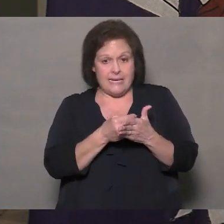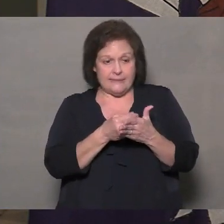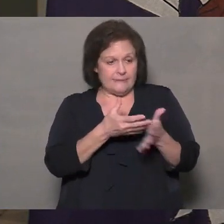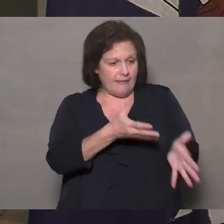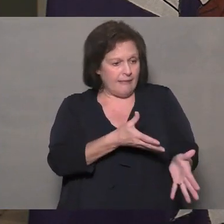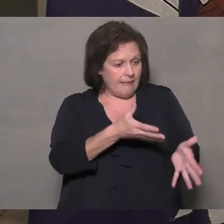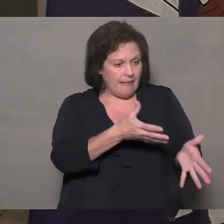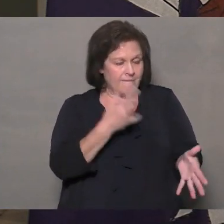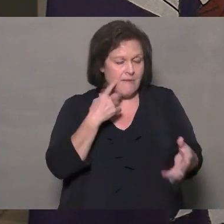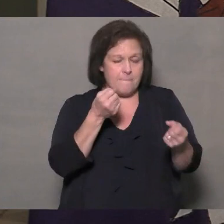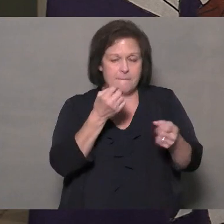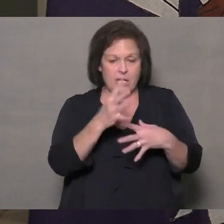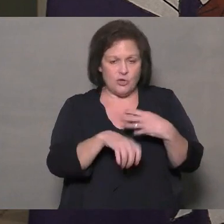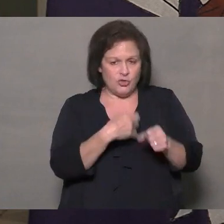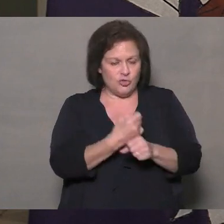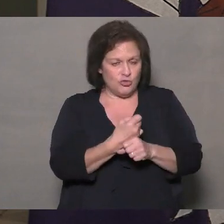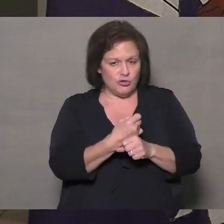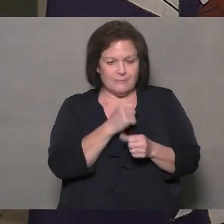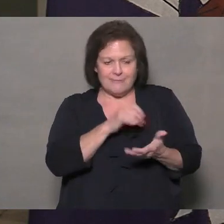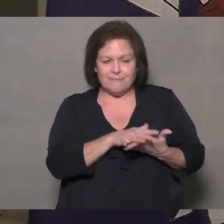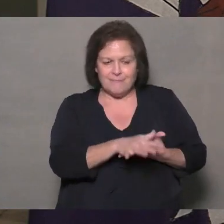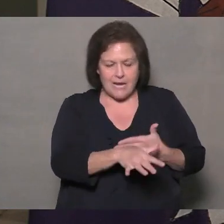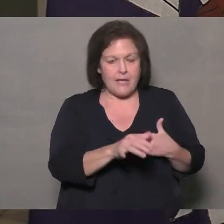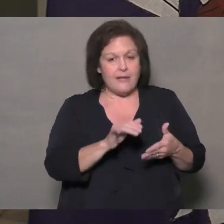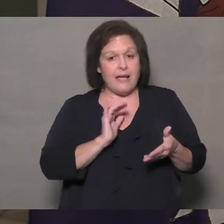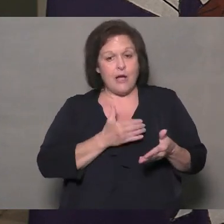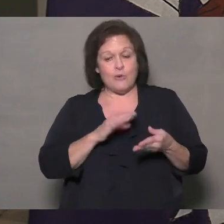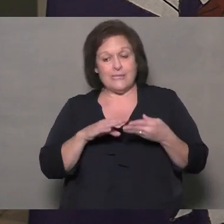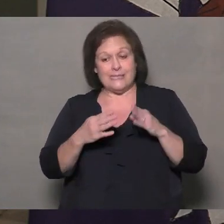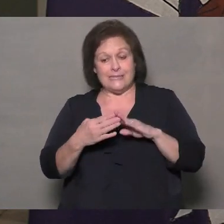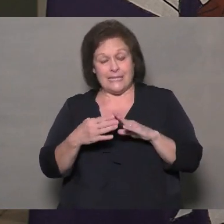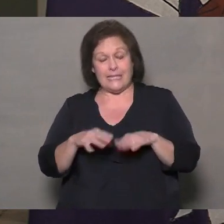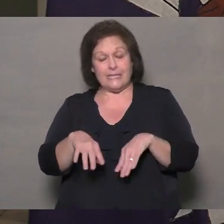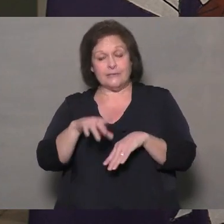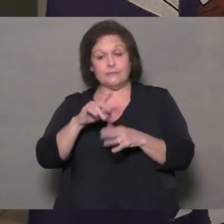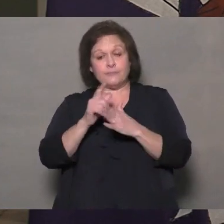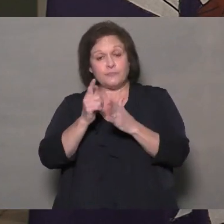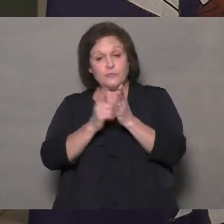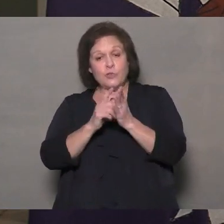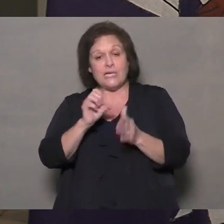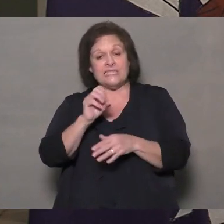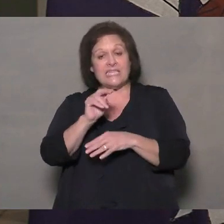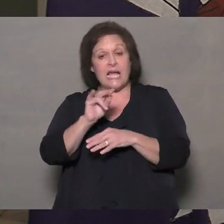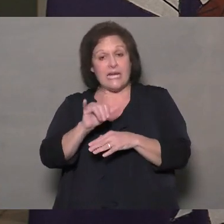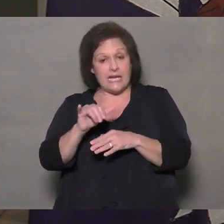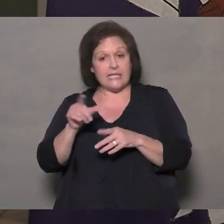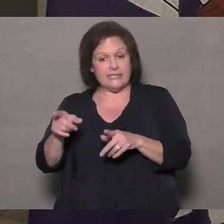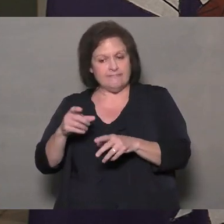table for years. And our city attorney, Ms. Sunny LaBeouf, led the way in